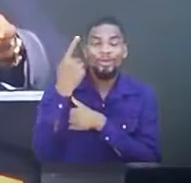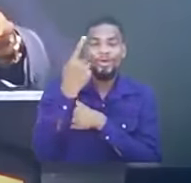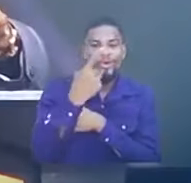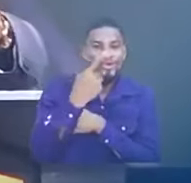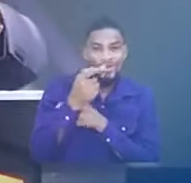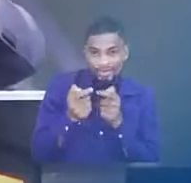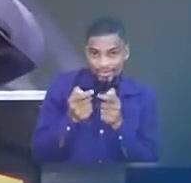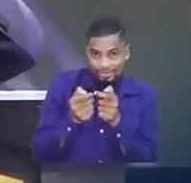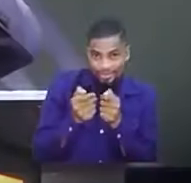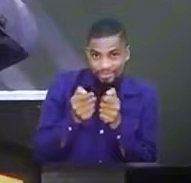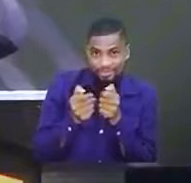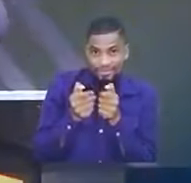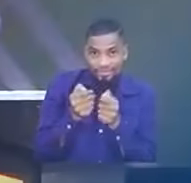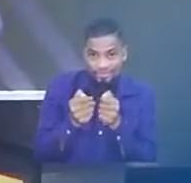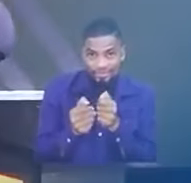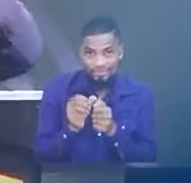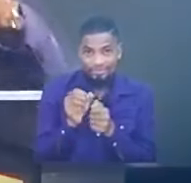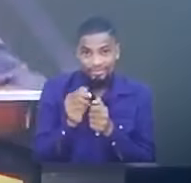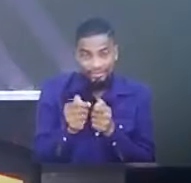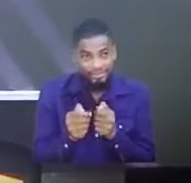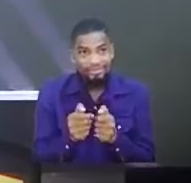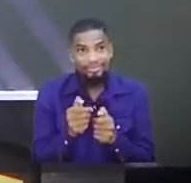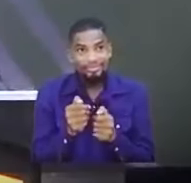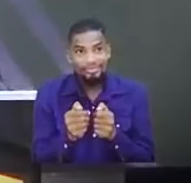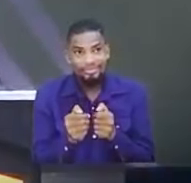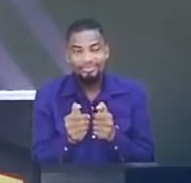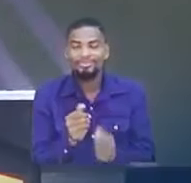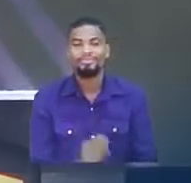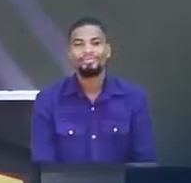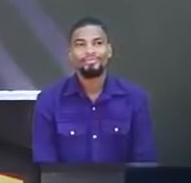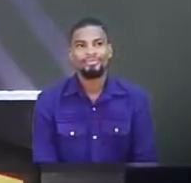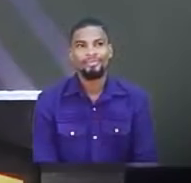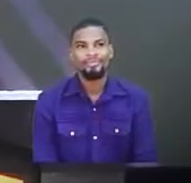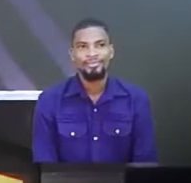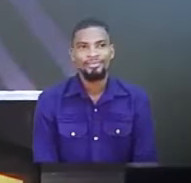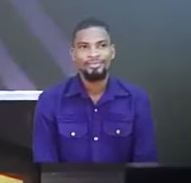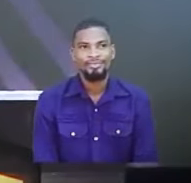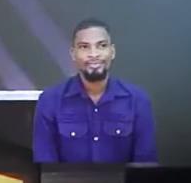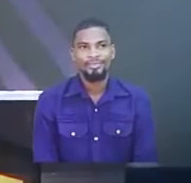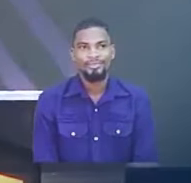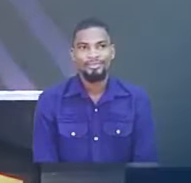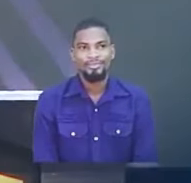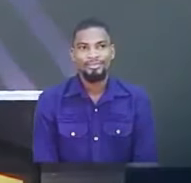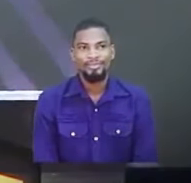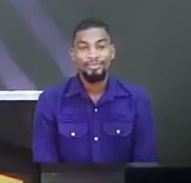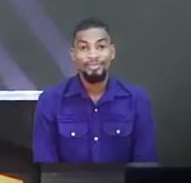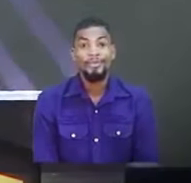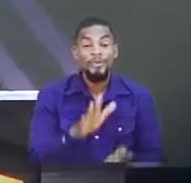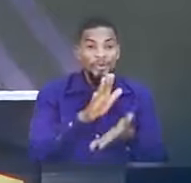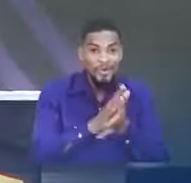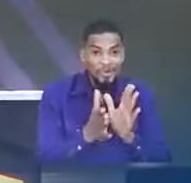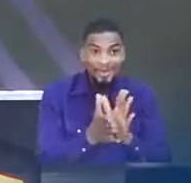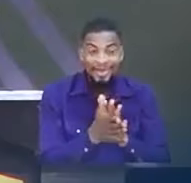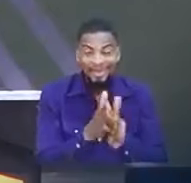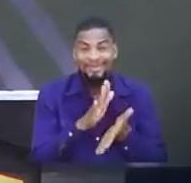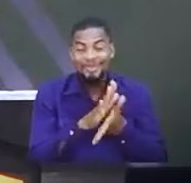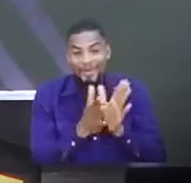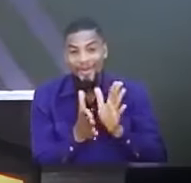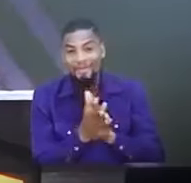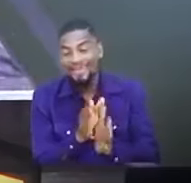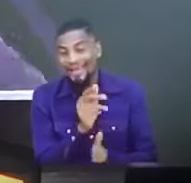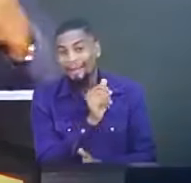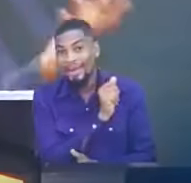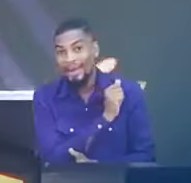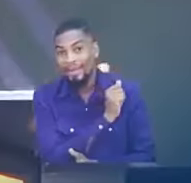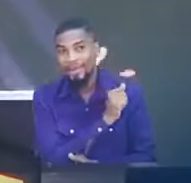testing, then what you are going through, you are becoming Amnon small, small. Yeah. That is